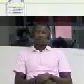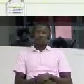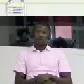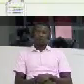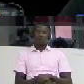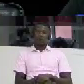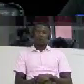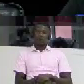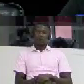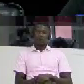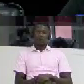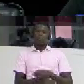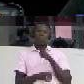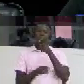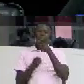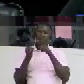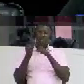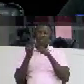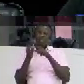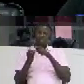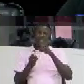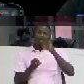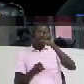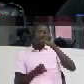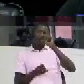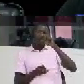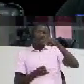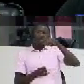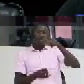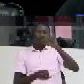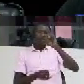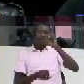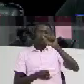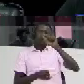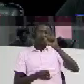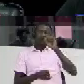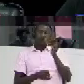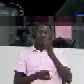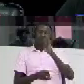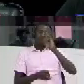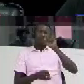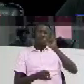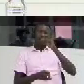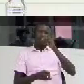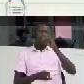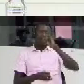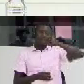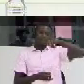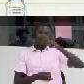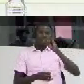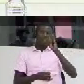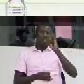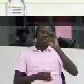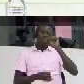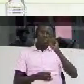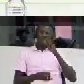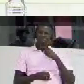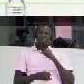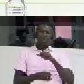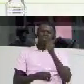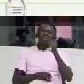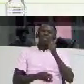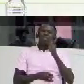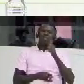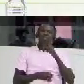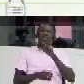Ensa Baji, is he known by Jesus? Just confirm. Ensa Baji ndax dañ ko xamee Jesus